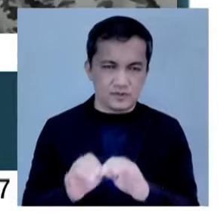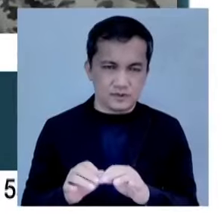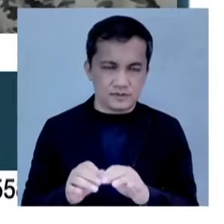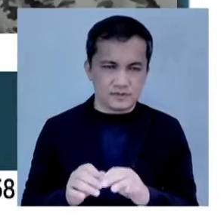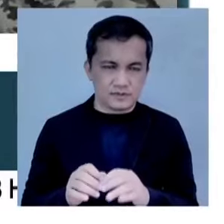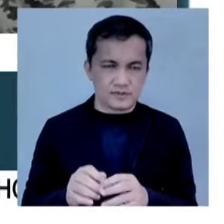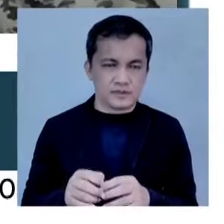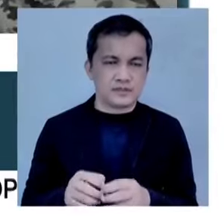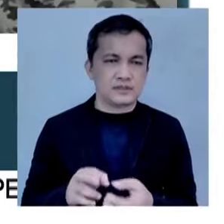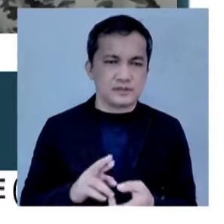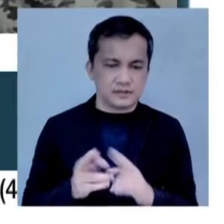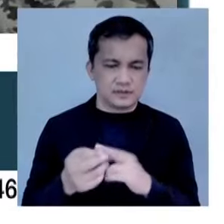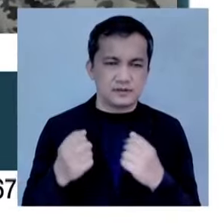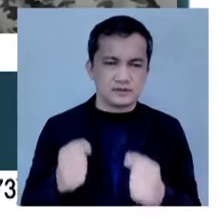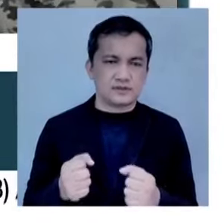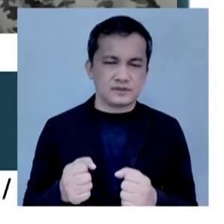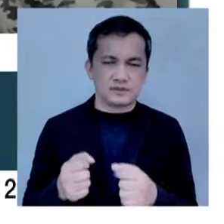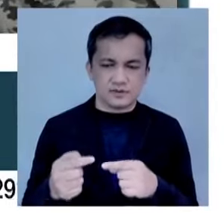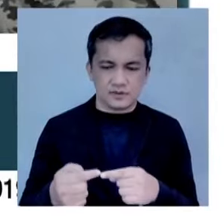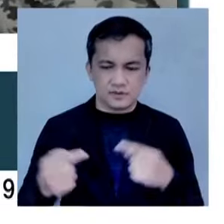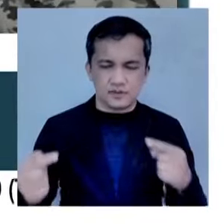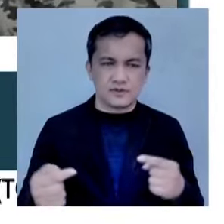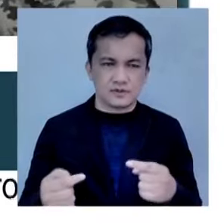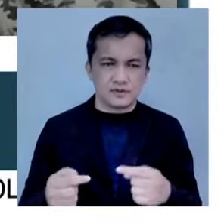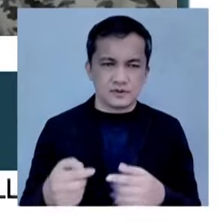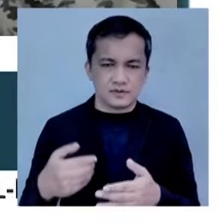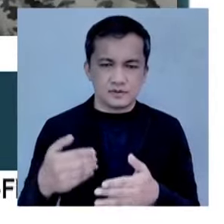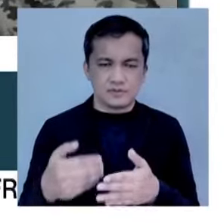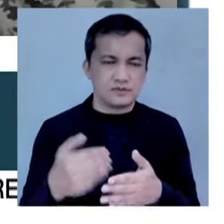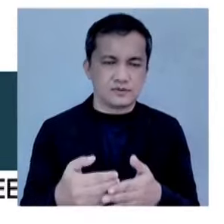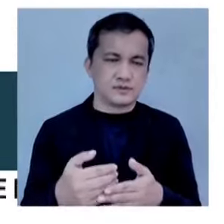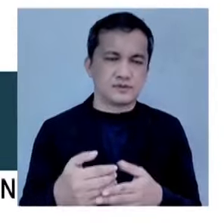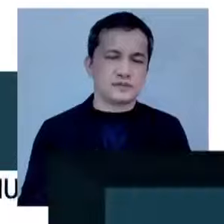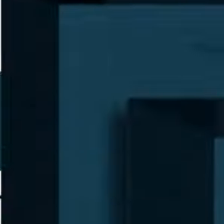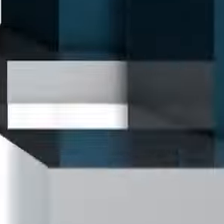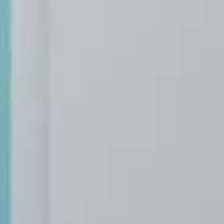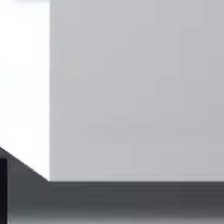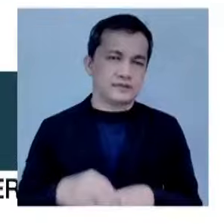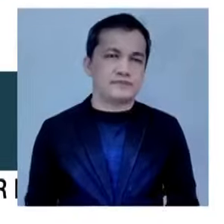the strength of the opposition in the run-up to the midterm elections.